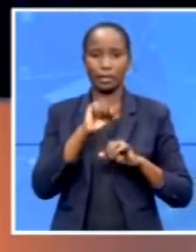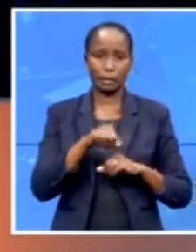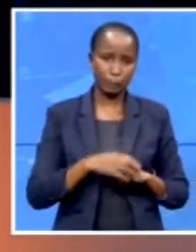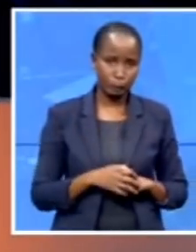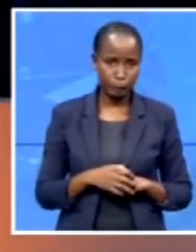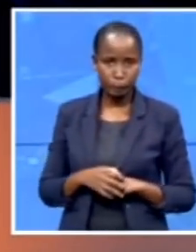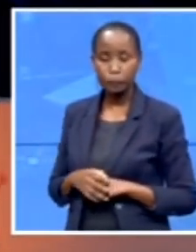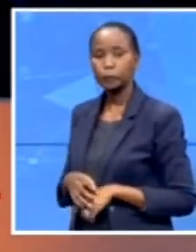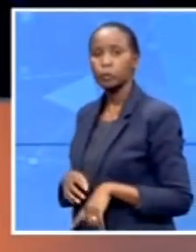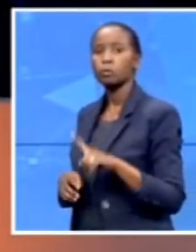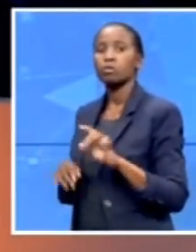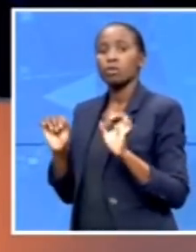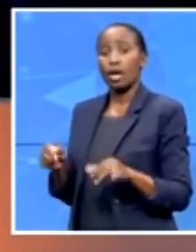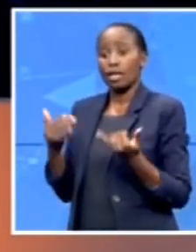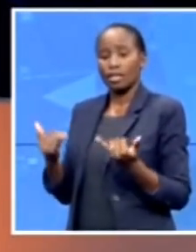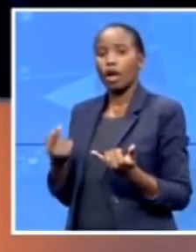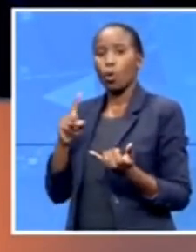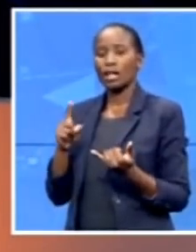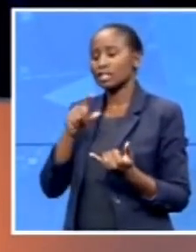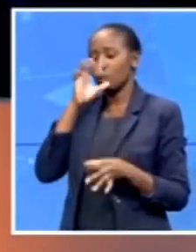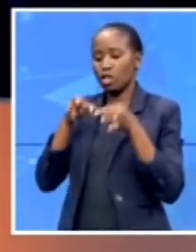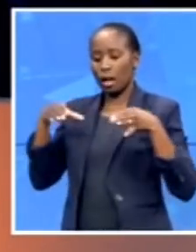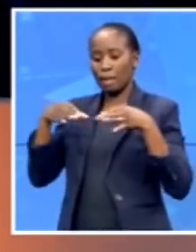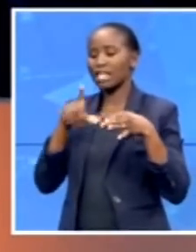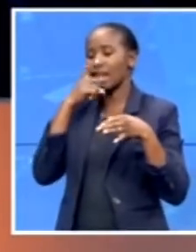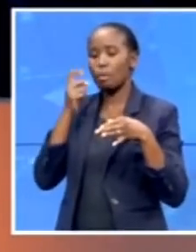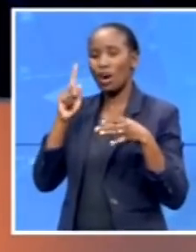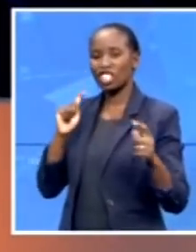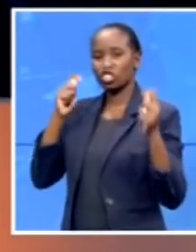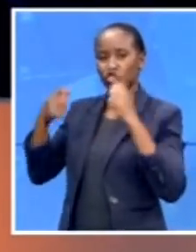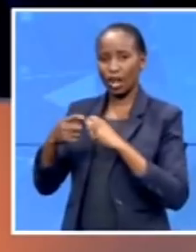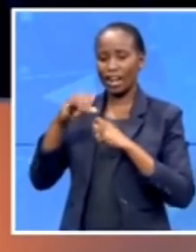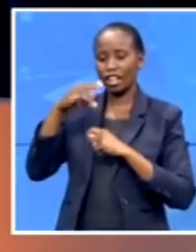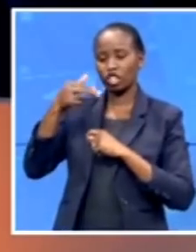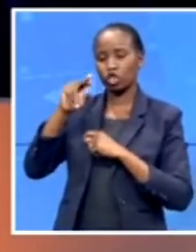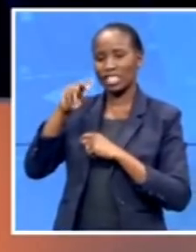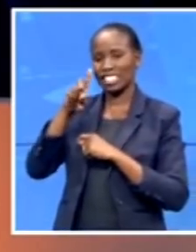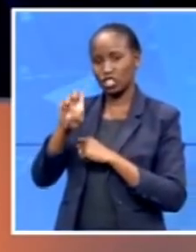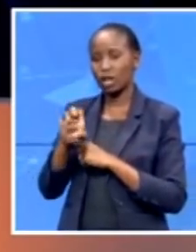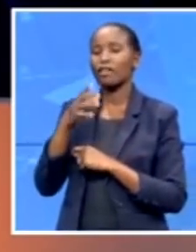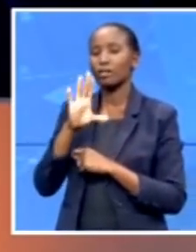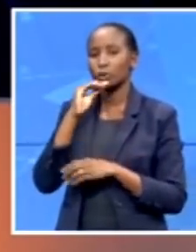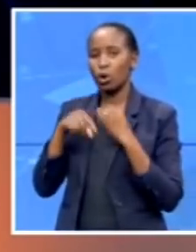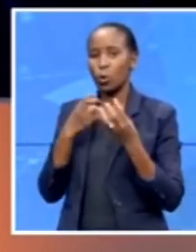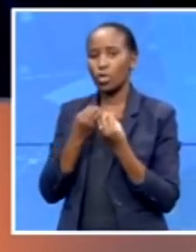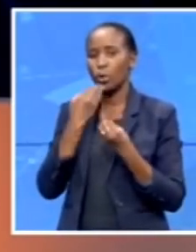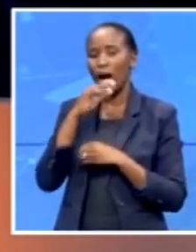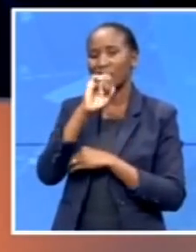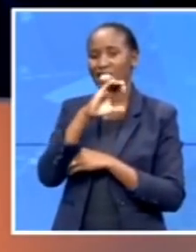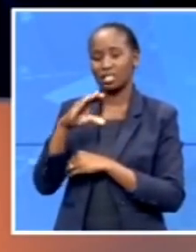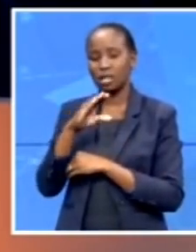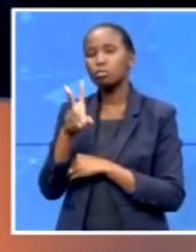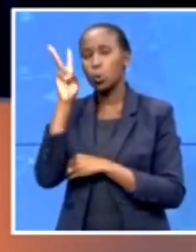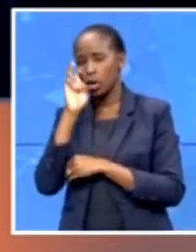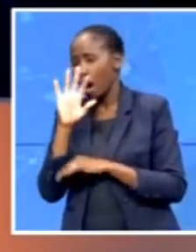colleague Natasha Piri just moments ago. We haven't spoken to the IEC officially, and we'll get their comment, just a little bit later on. But Prof, let me bring